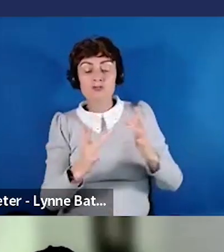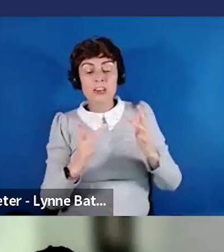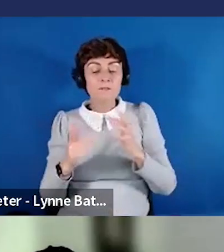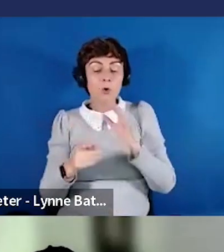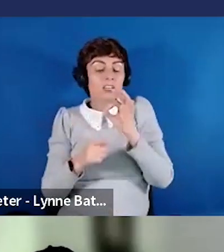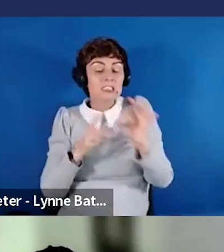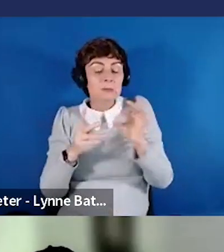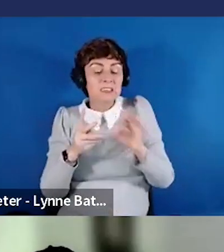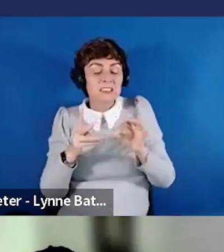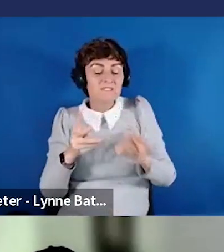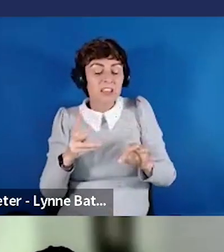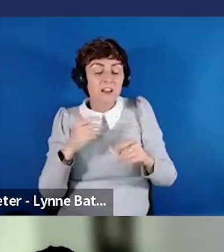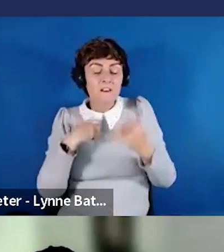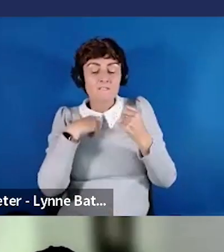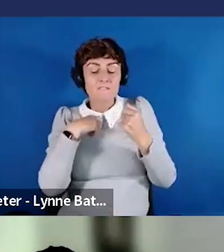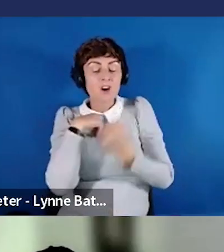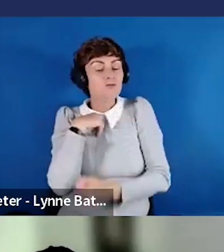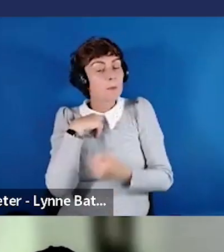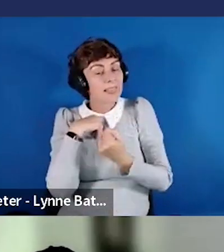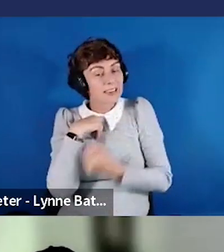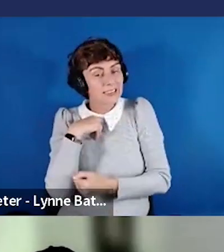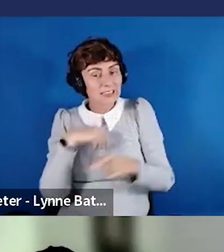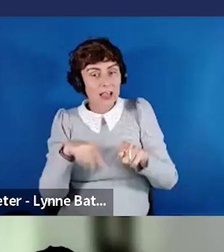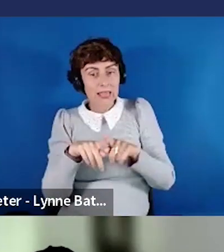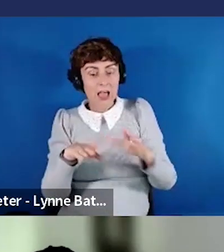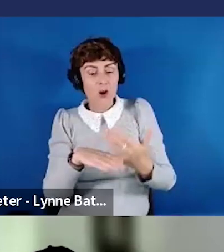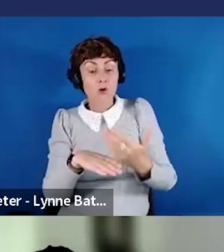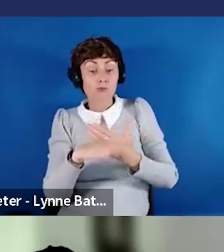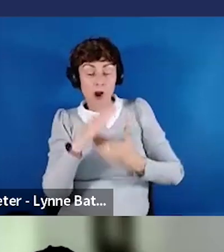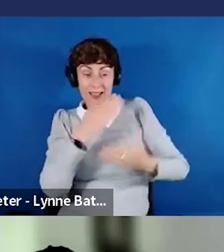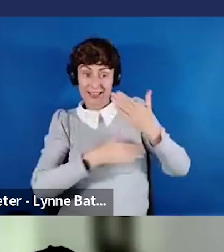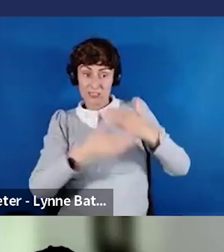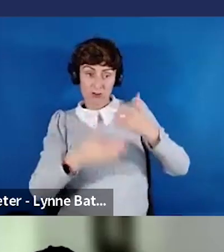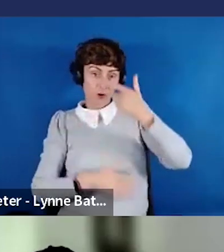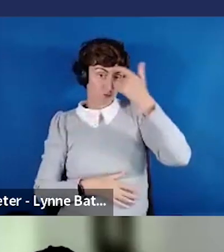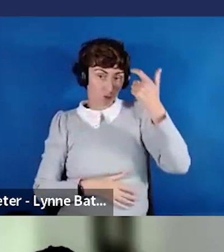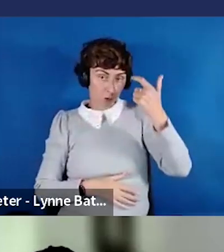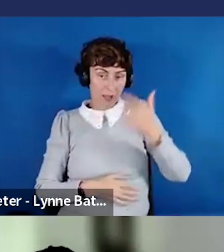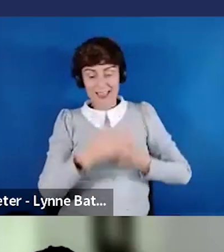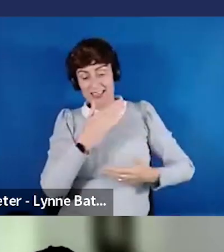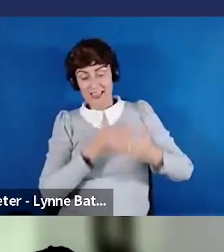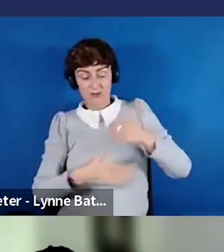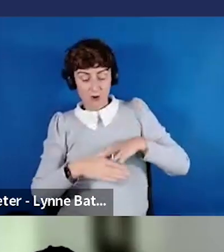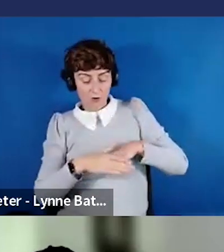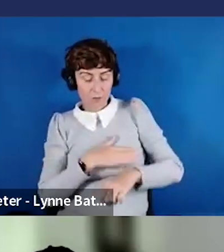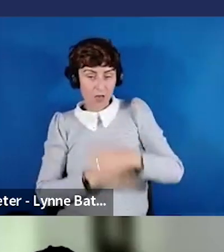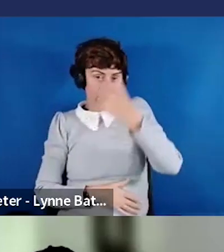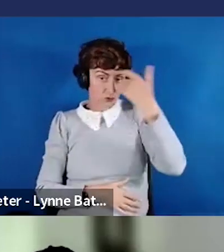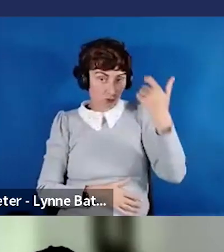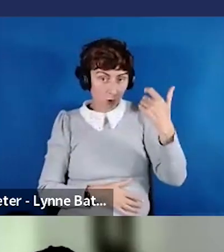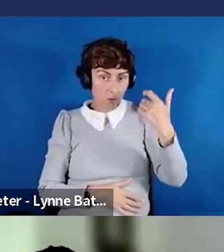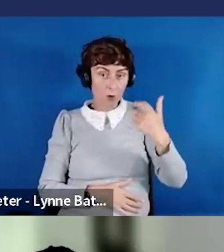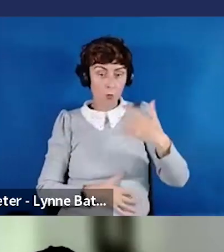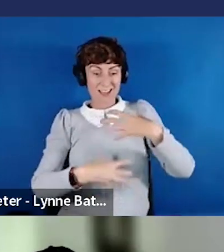trauma. And those included things like a prior history of trauma, history of birth trauma, or a severe fear of